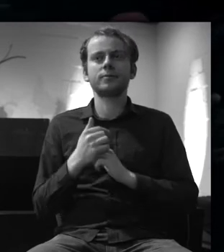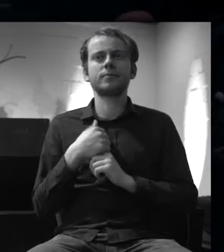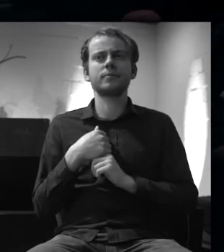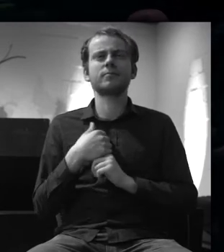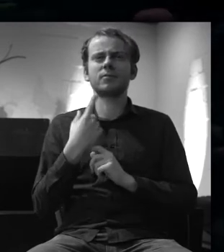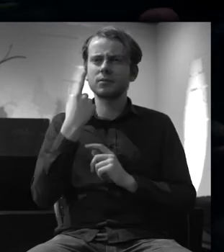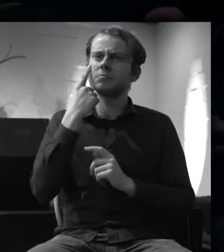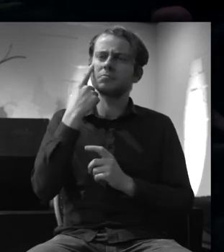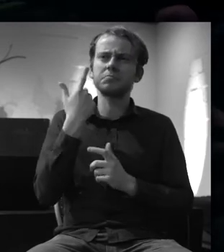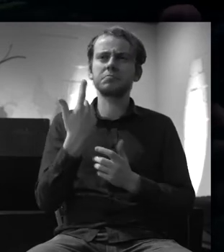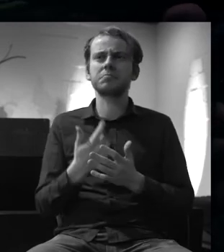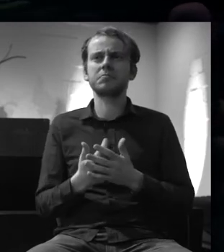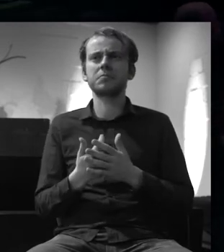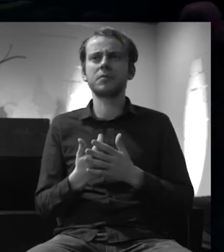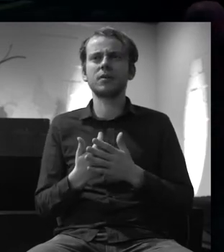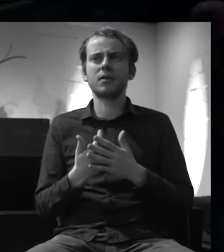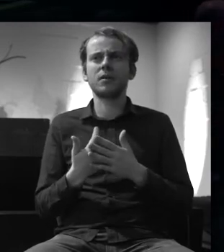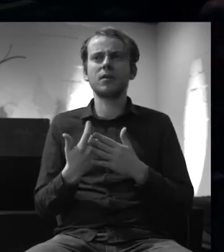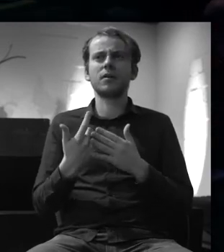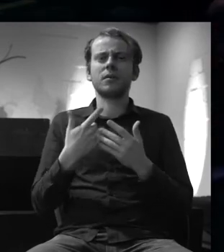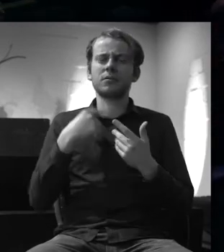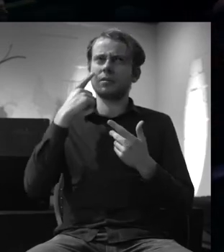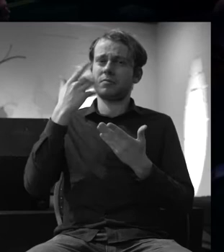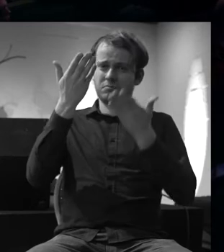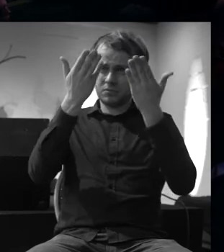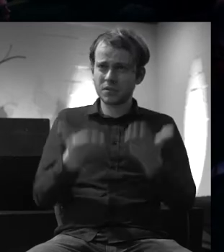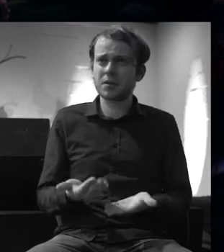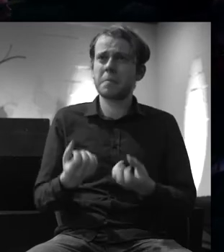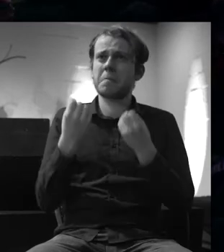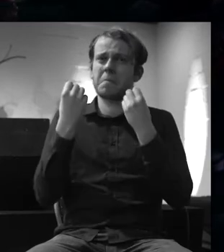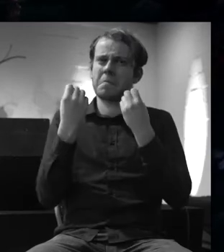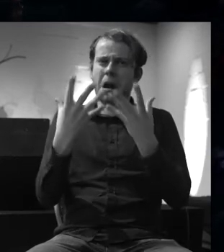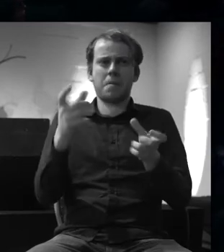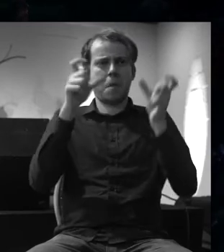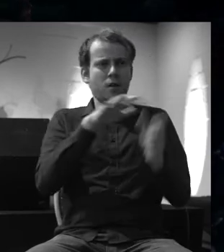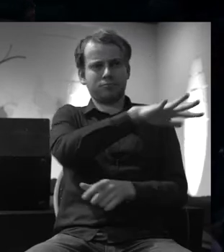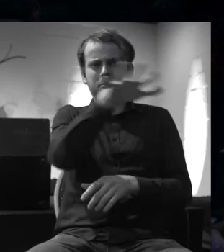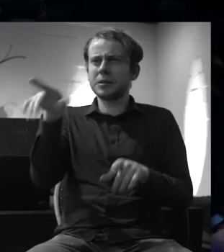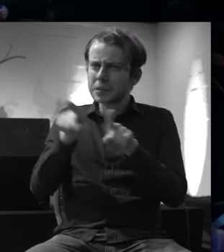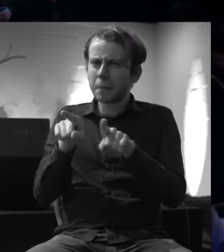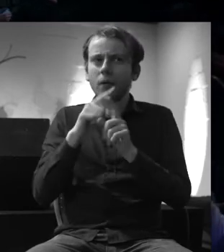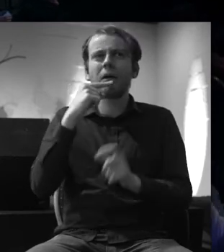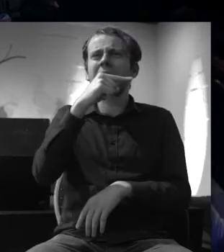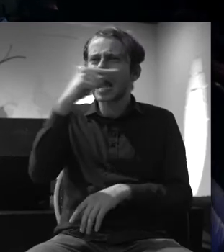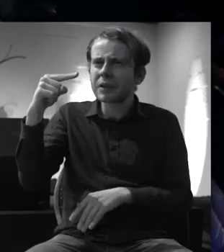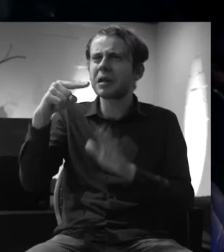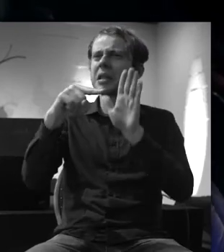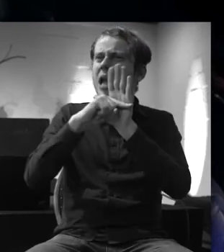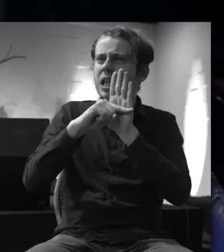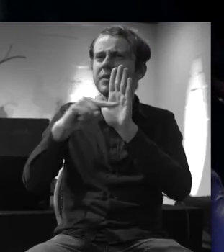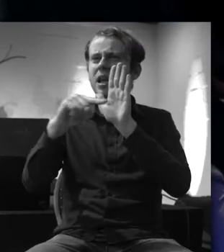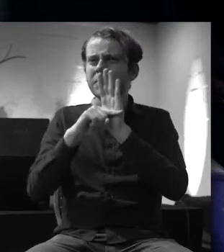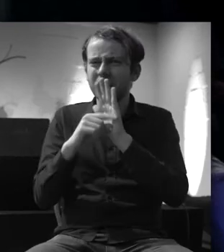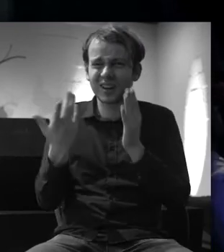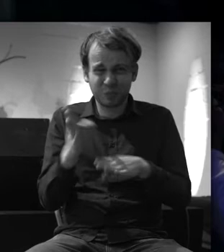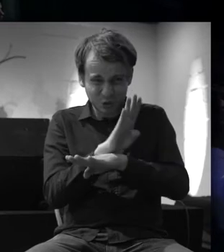type of nagging negative person who were giving you every single reason why your venture will fail or why your idea would fail, especially